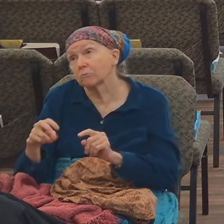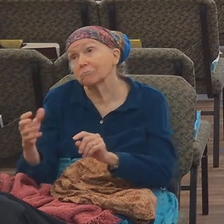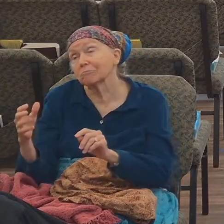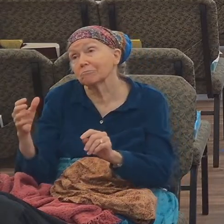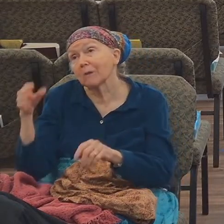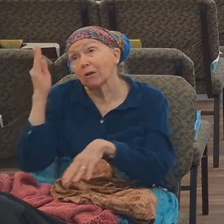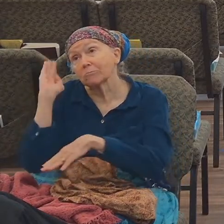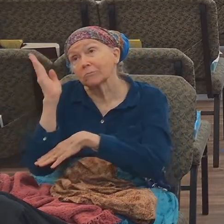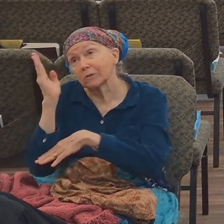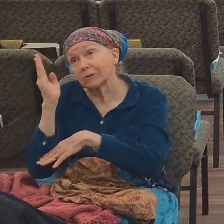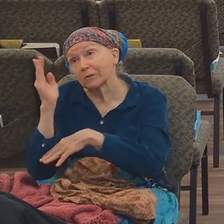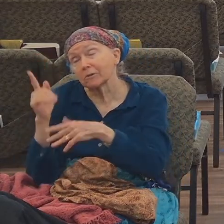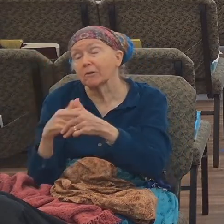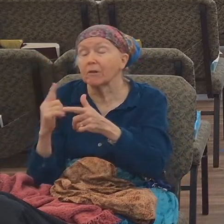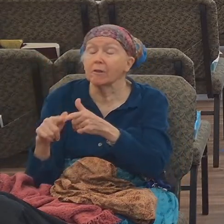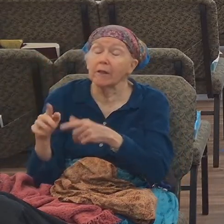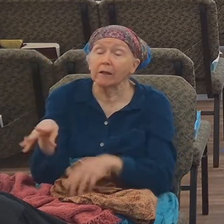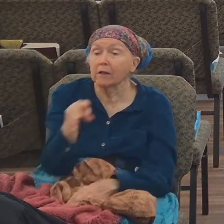leave. Okay?